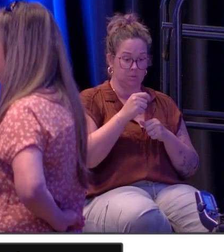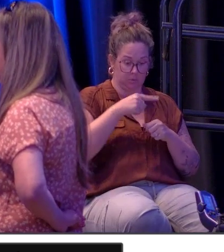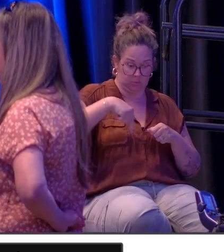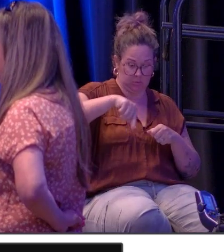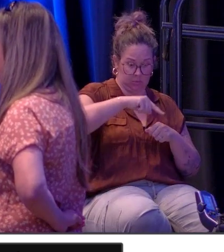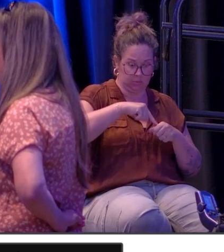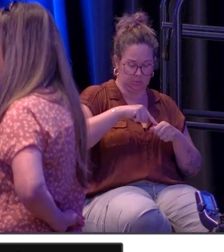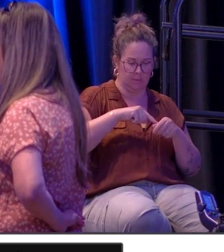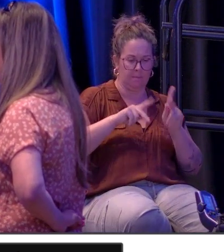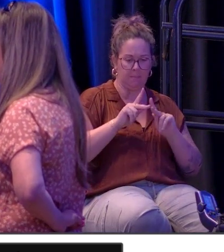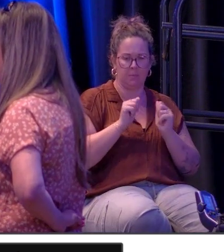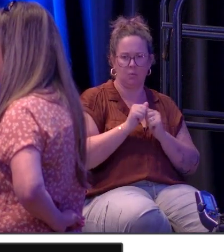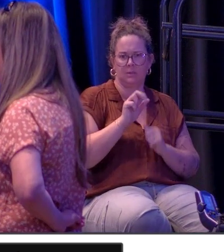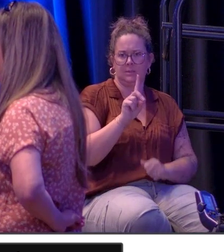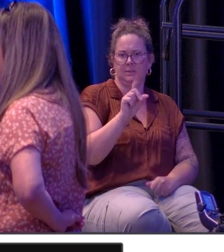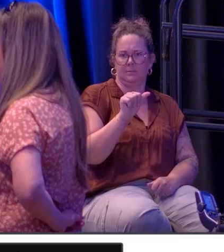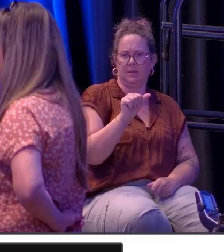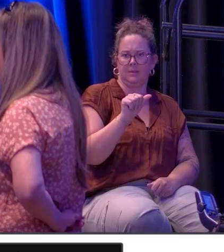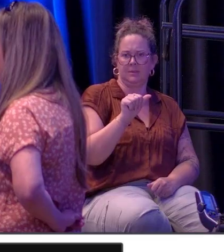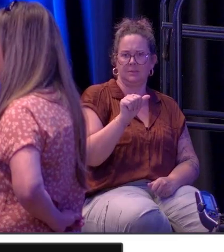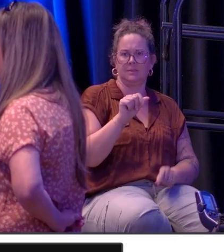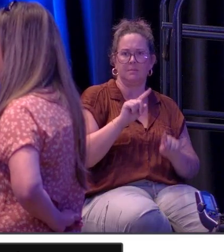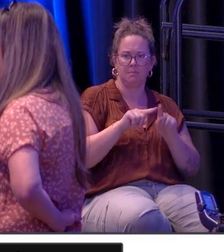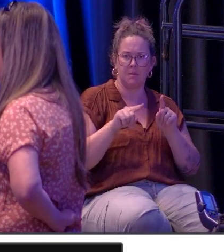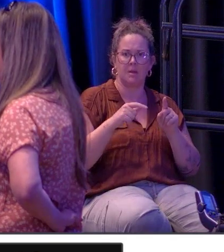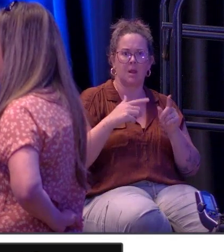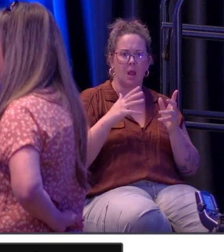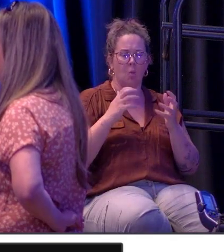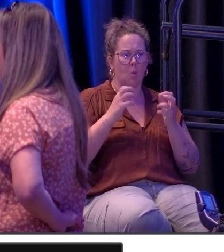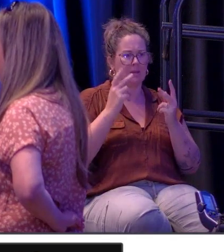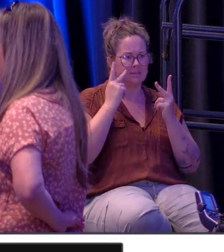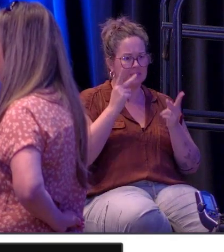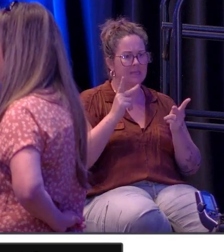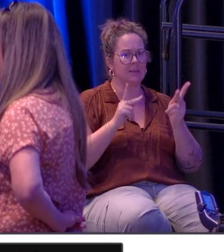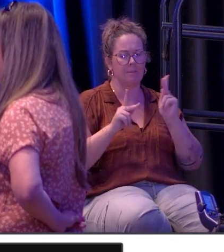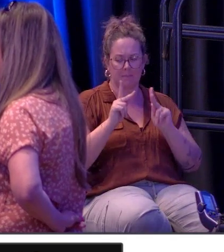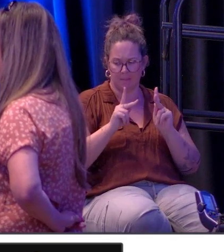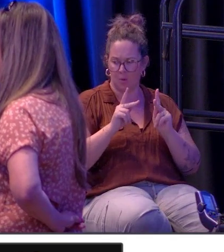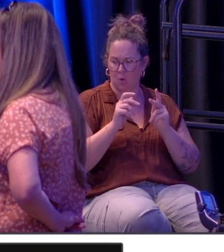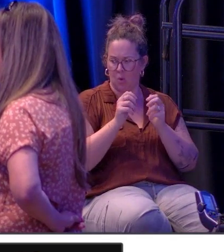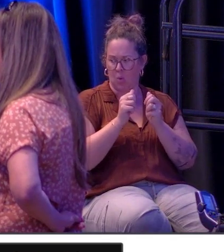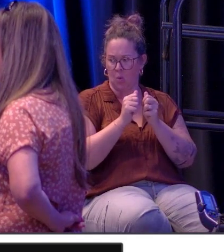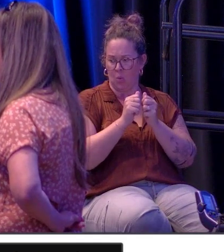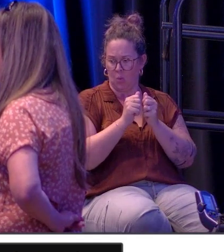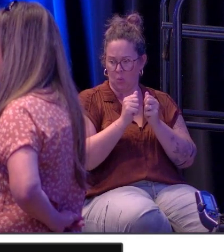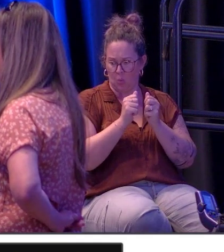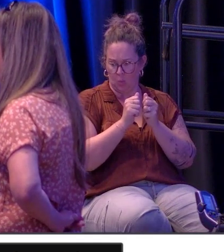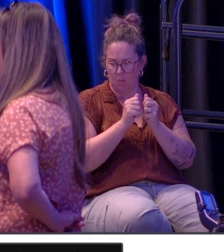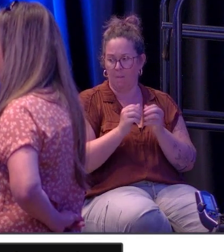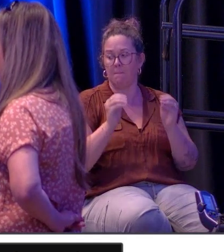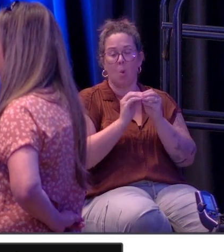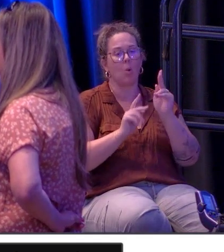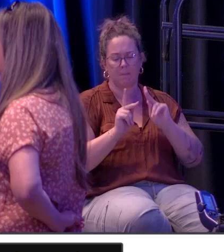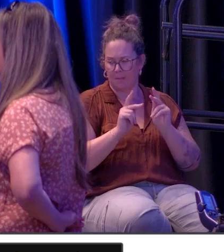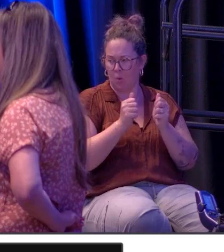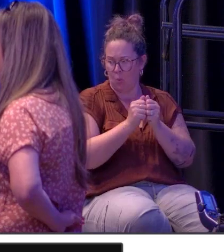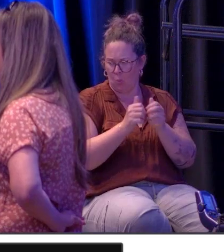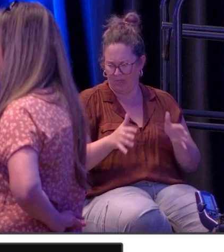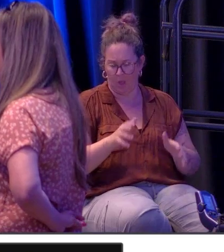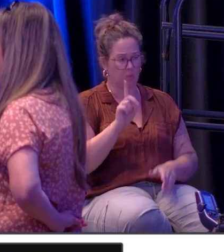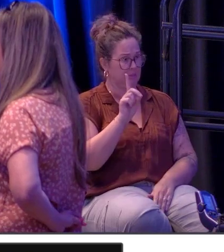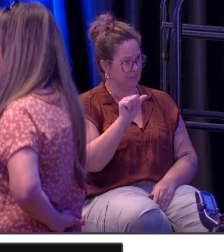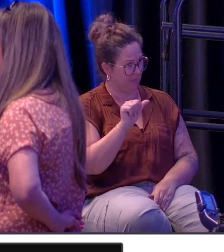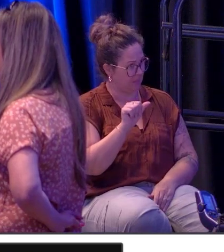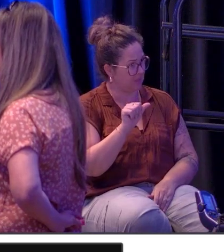really like to see is more individuals without disabilities in the conversation with us about all of the other